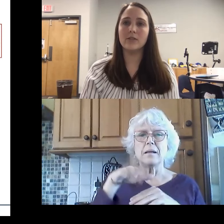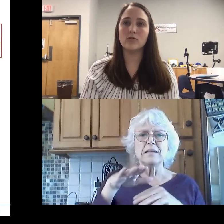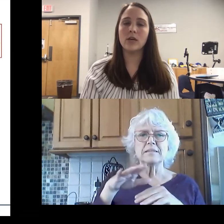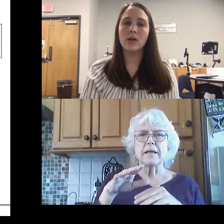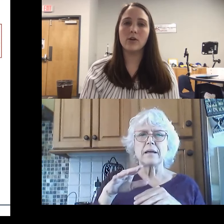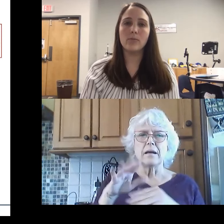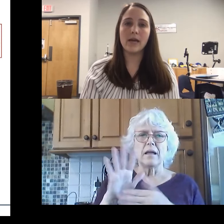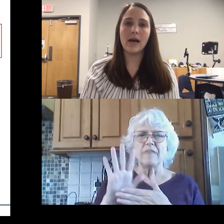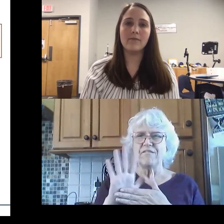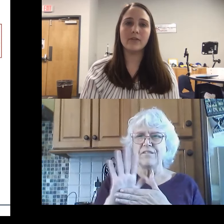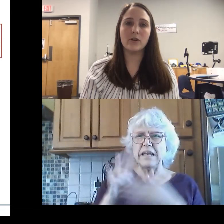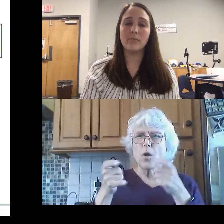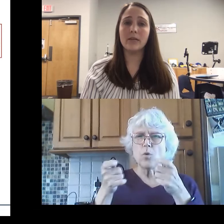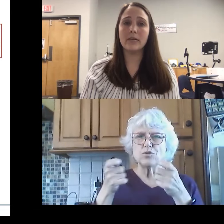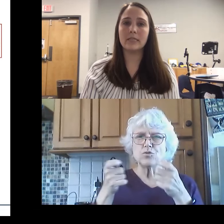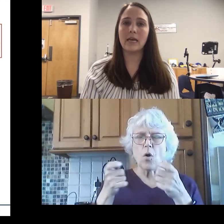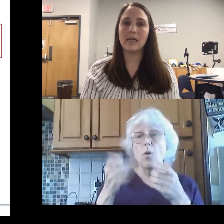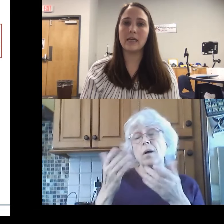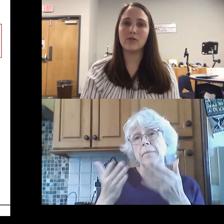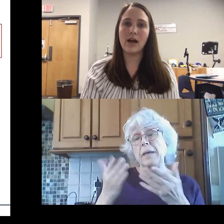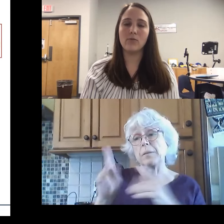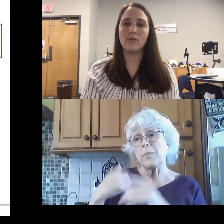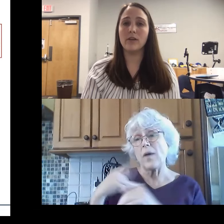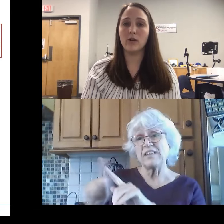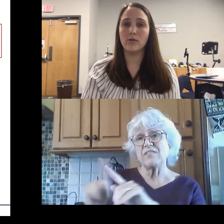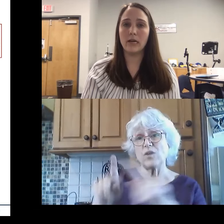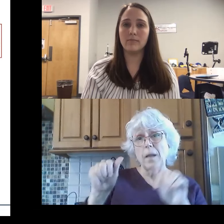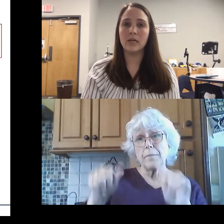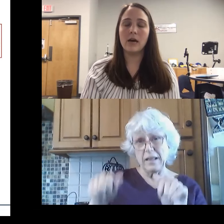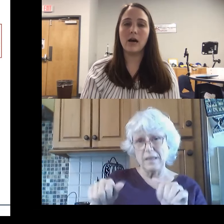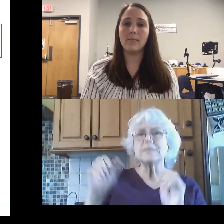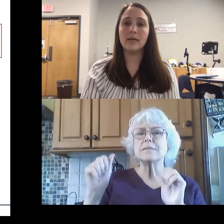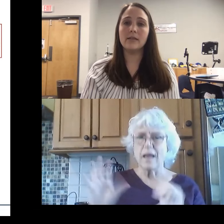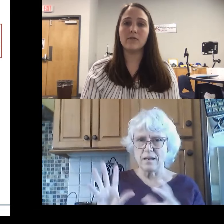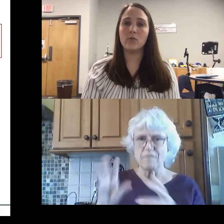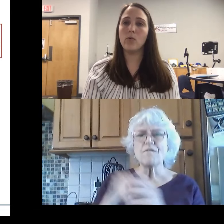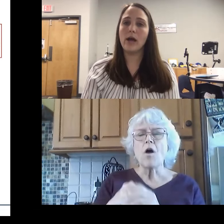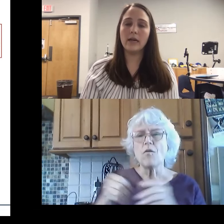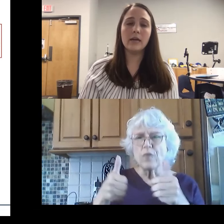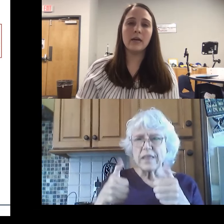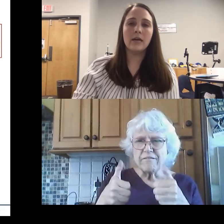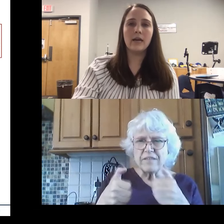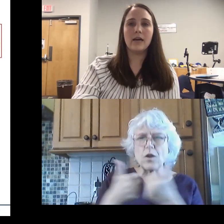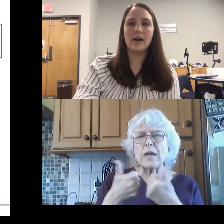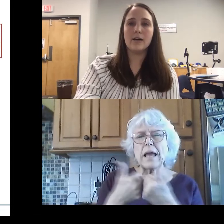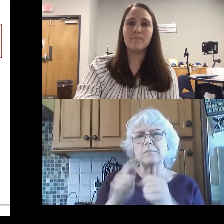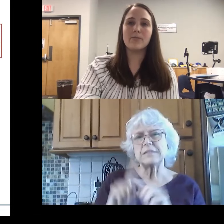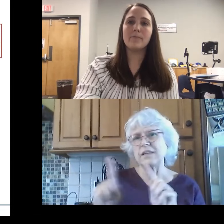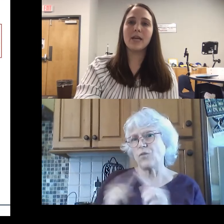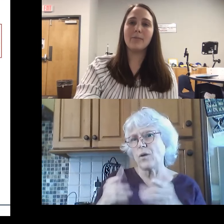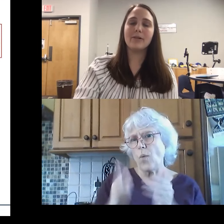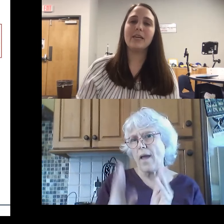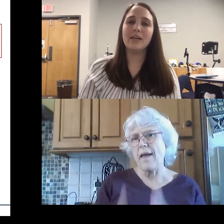individuals who may have different abilities can interact with video games, um, in a different way. Um,